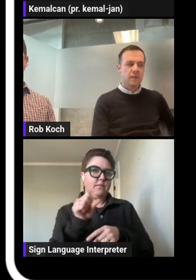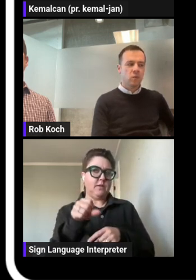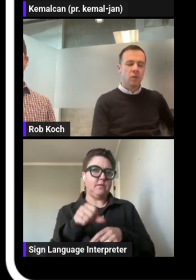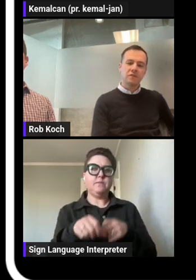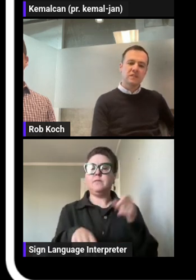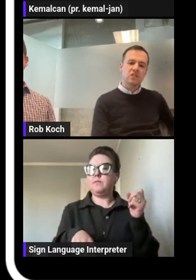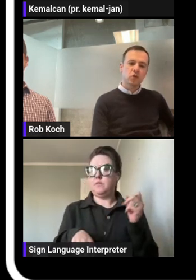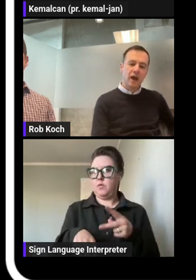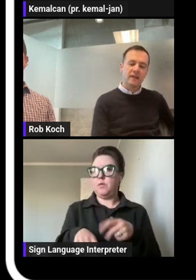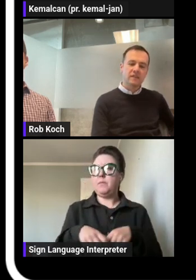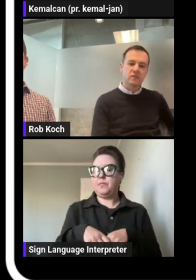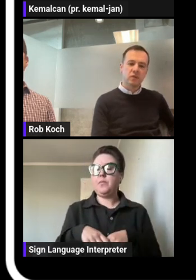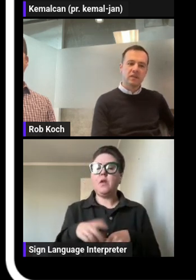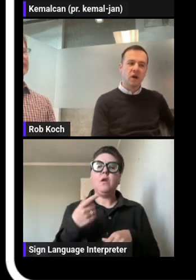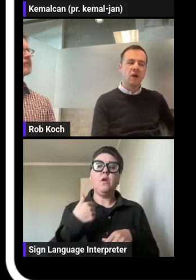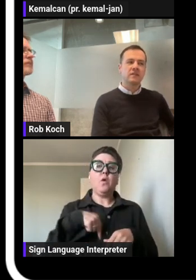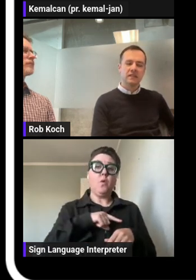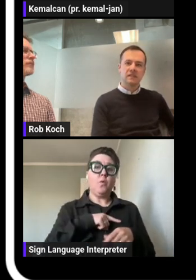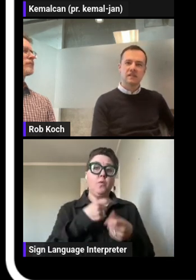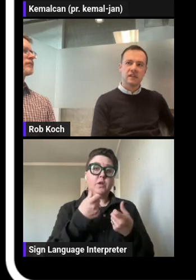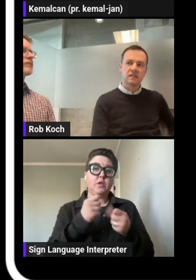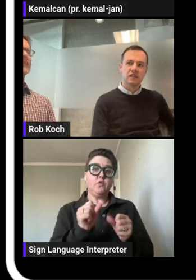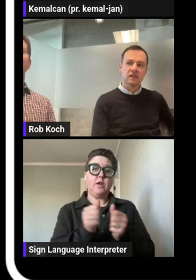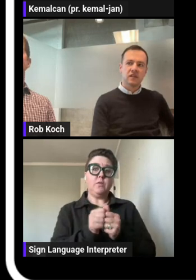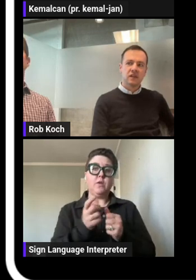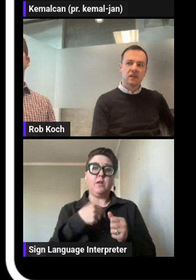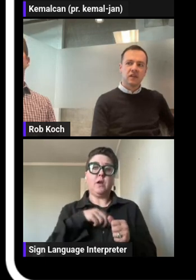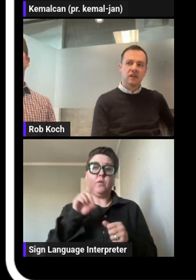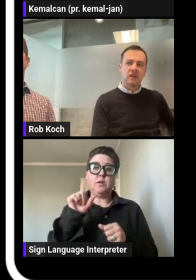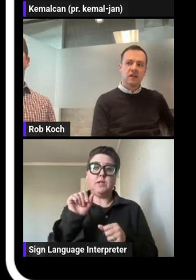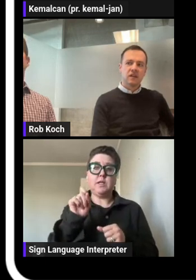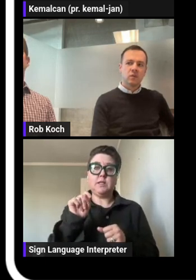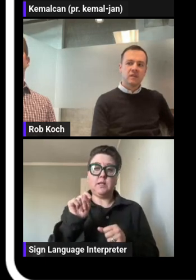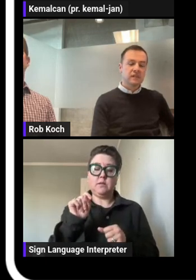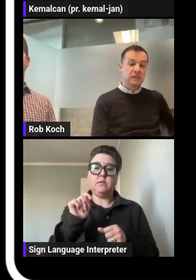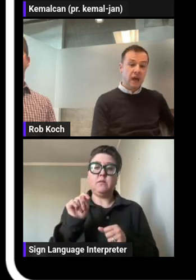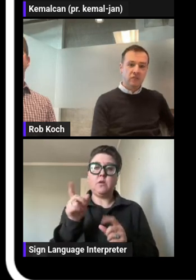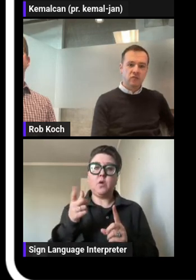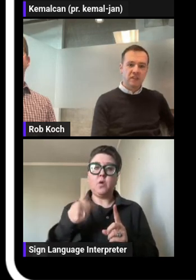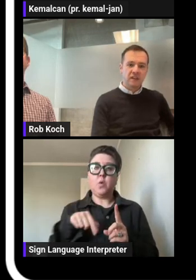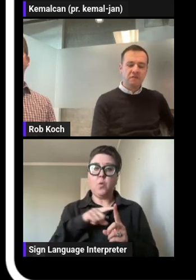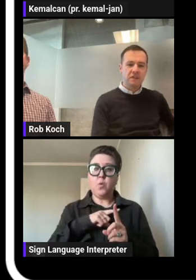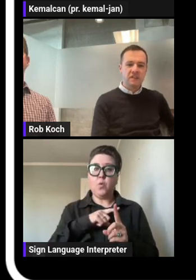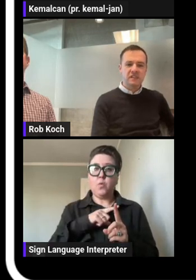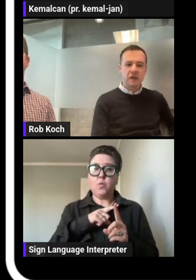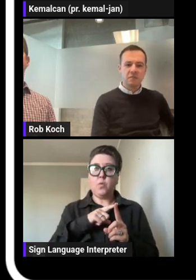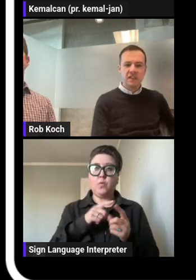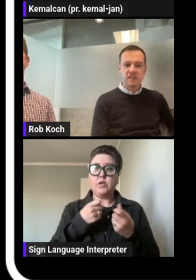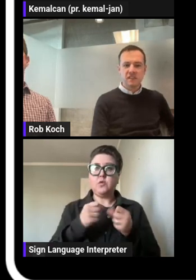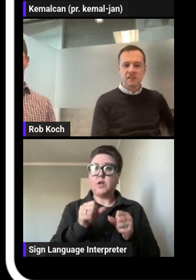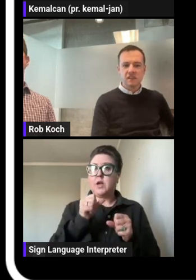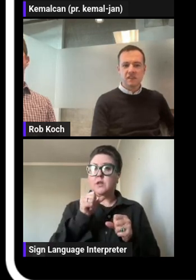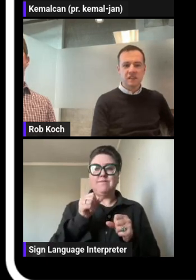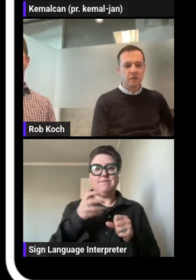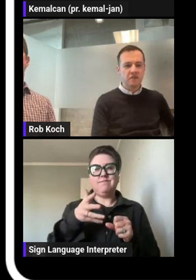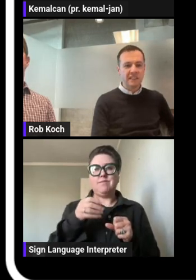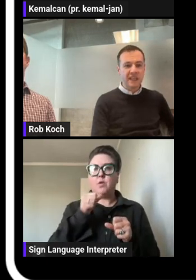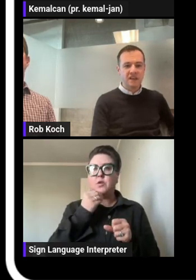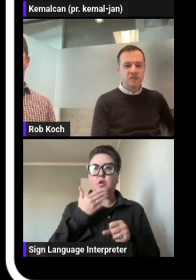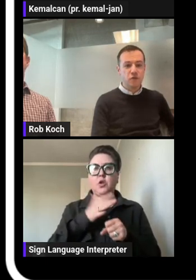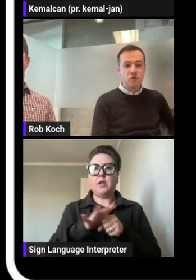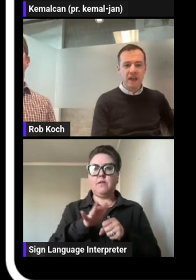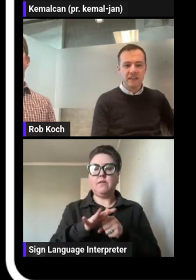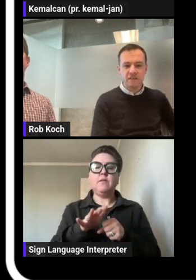Okay. What we tried with our data set was not good enough. In some cases, some